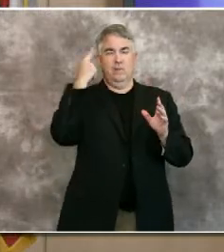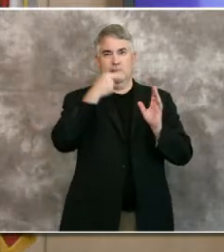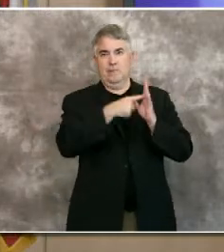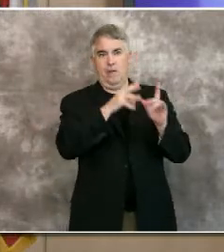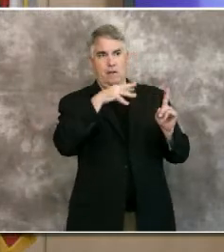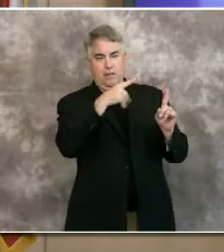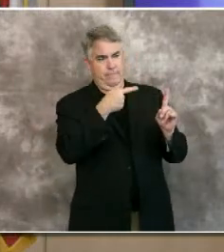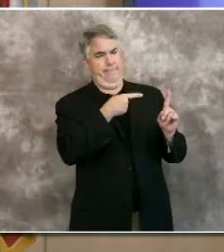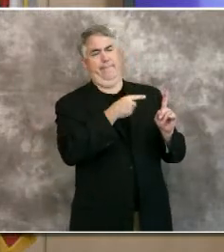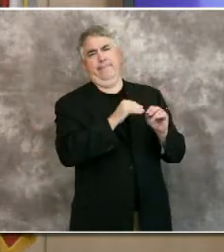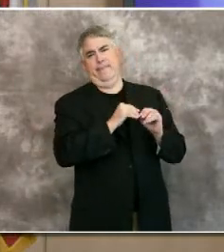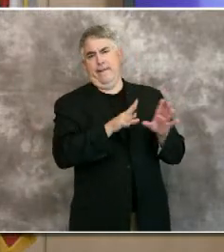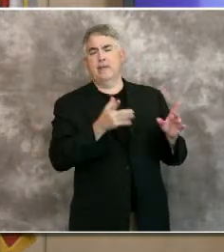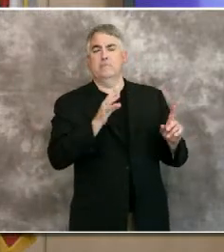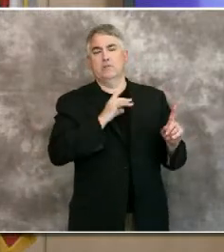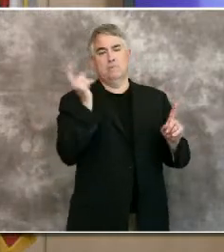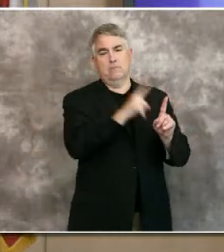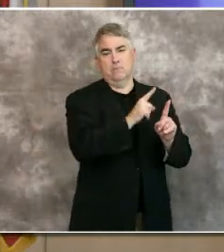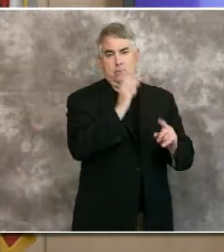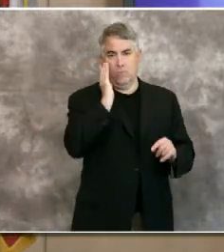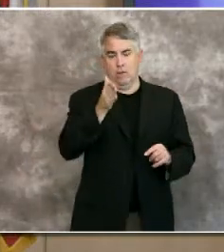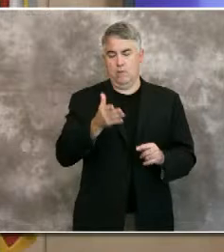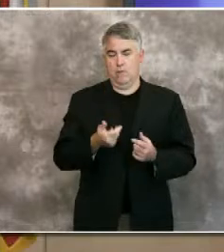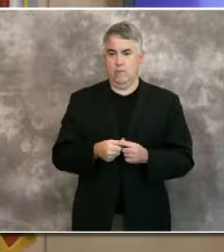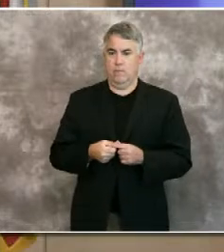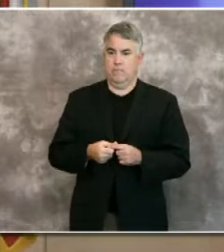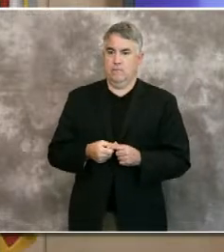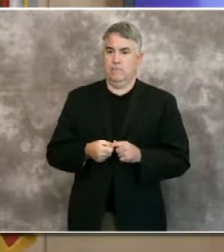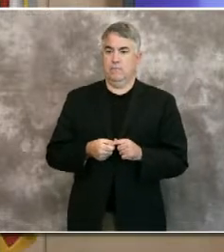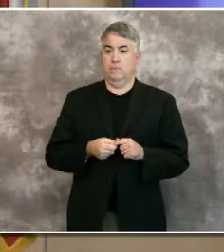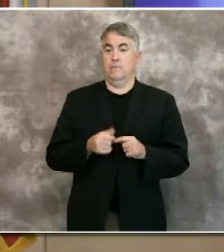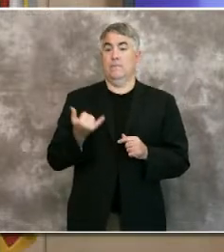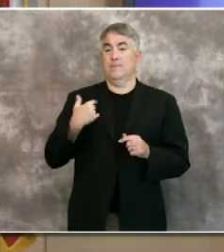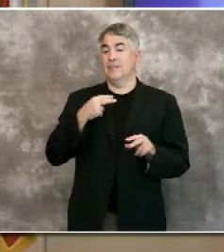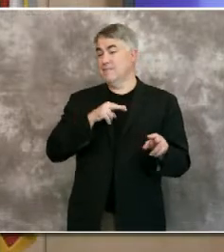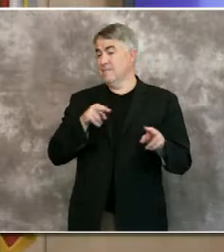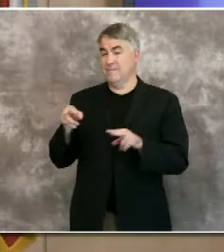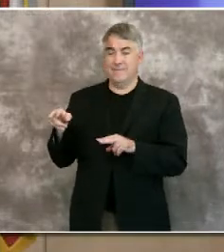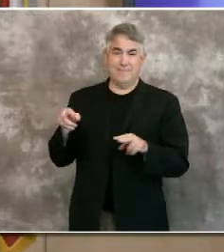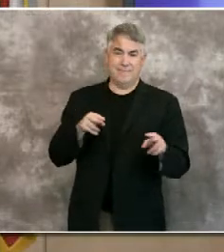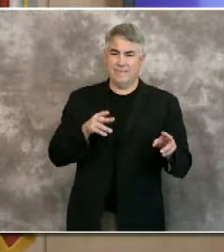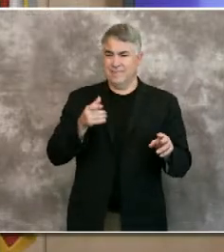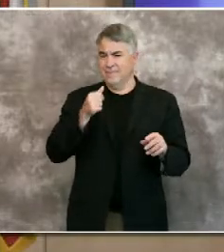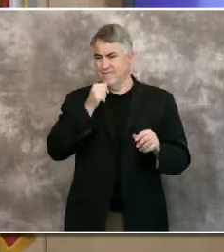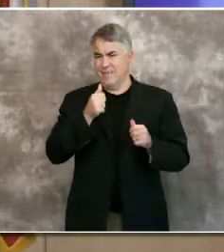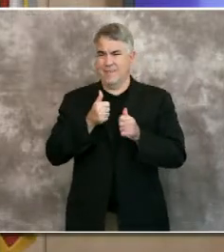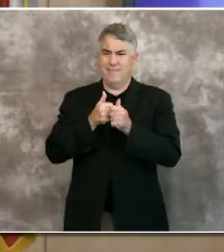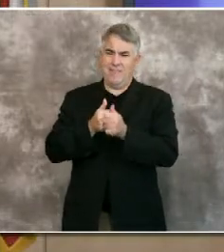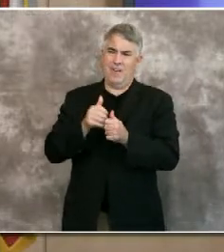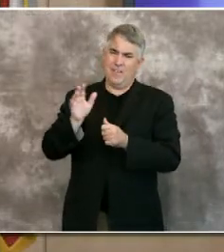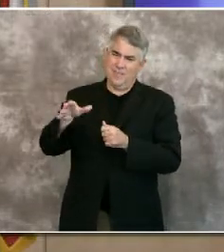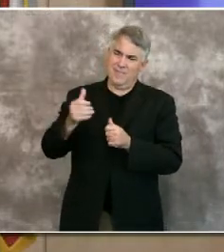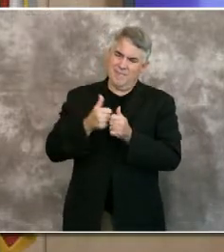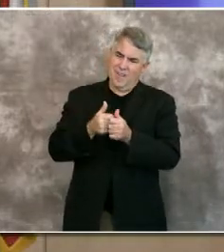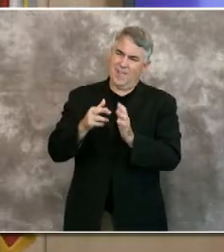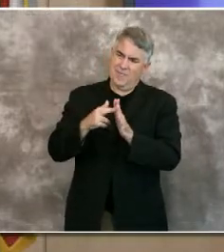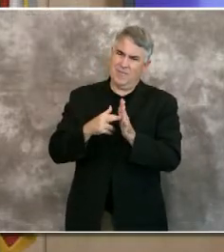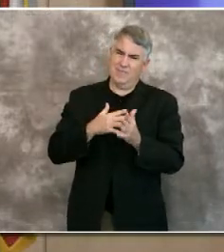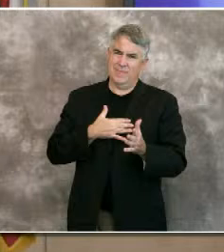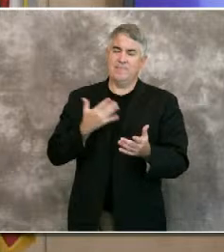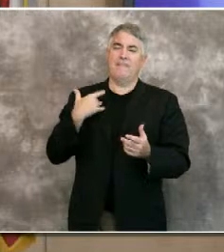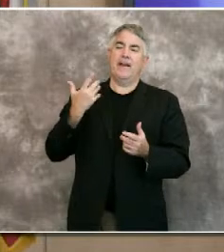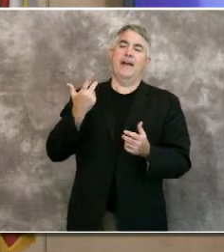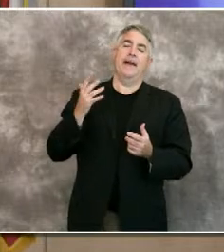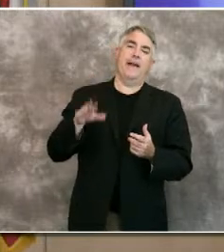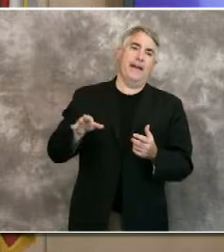tool that can be used, and as we see those types of entities, we can do that. The second thing I want to point out is a number of these outbreaks are in